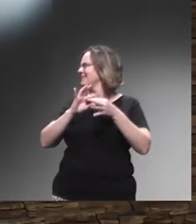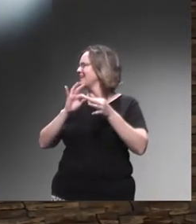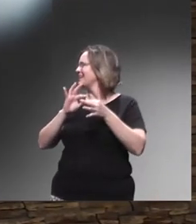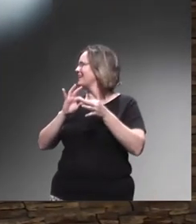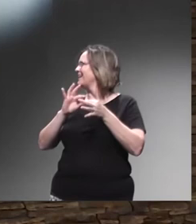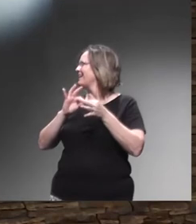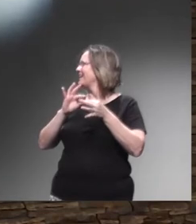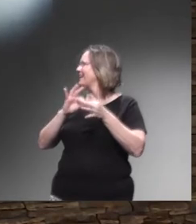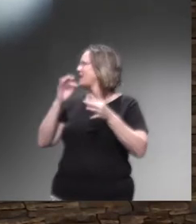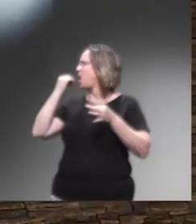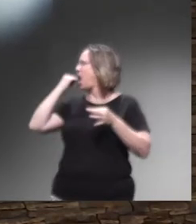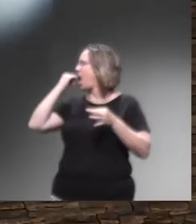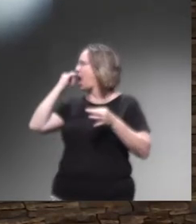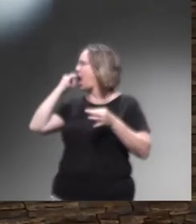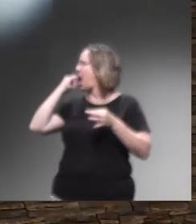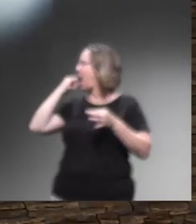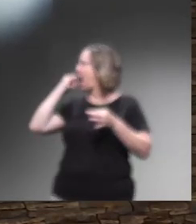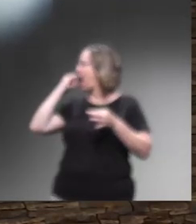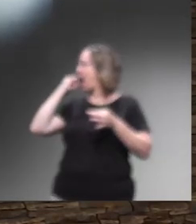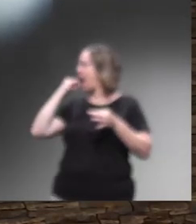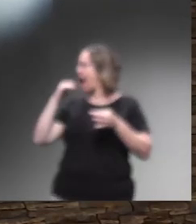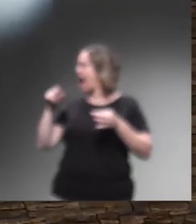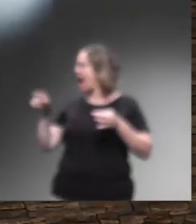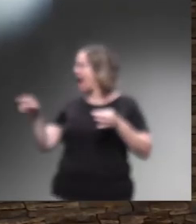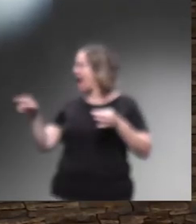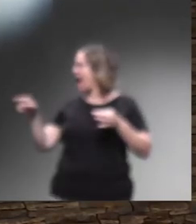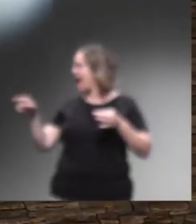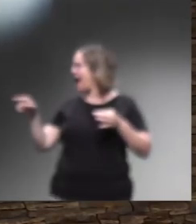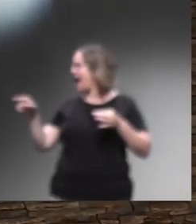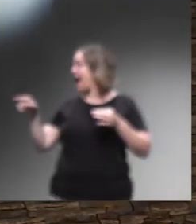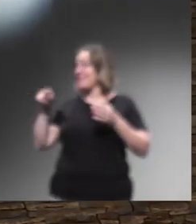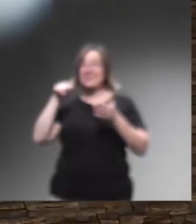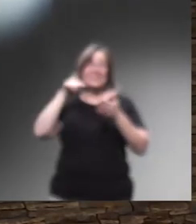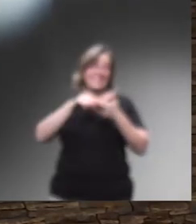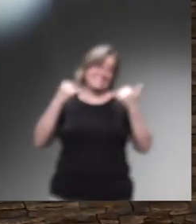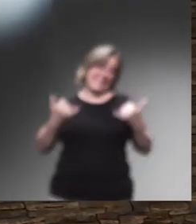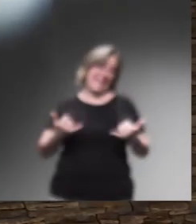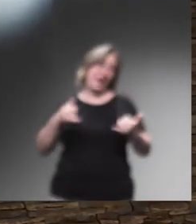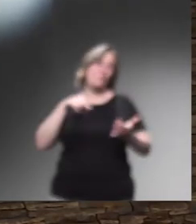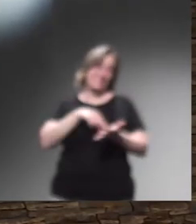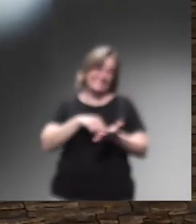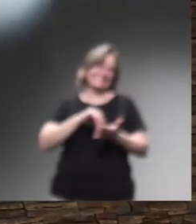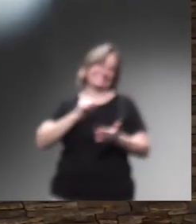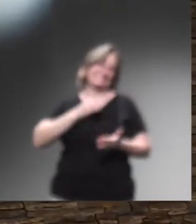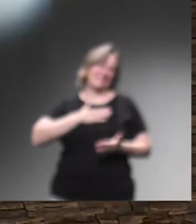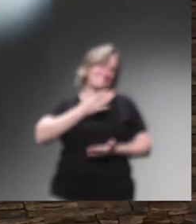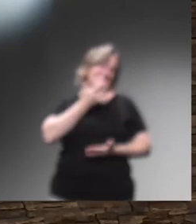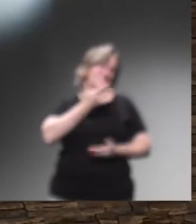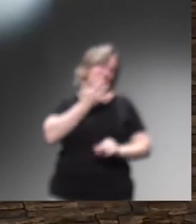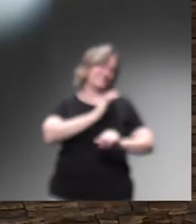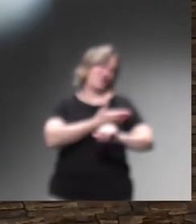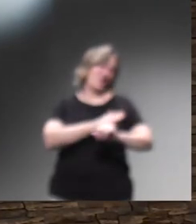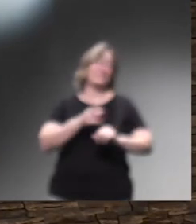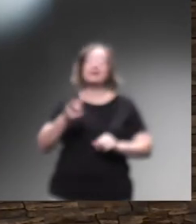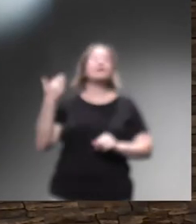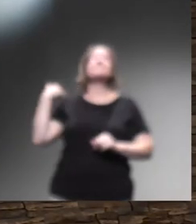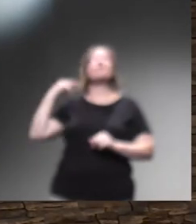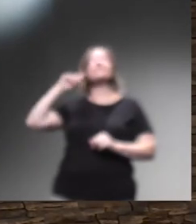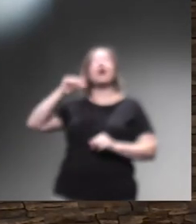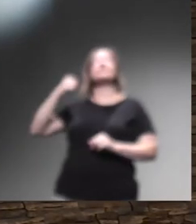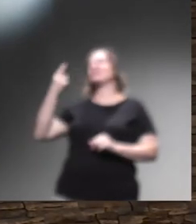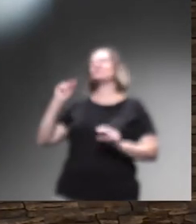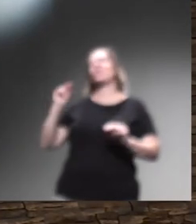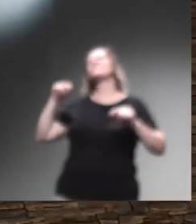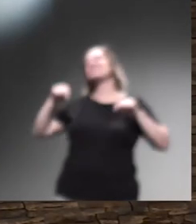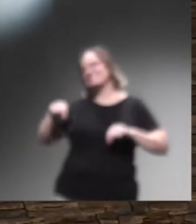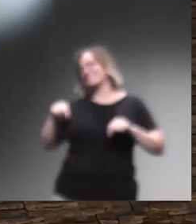Thoughts, but I saw who wrote this one. And I think I'm gonna have to say this is now my favorite song is, yeah.